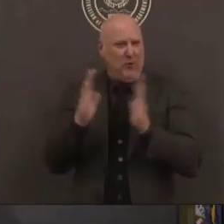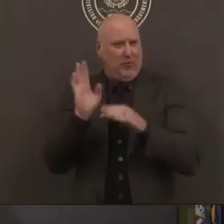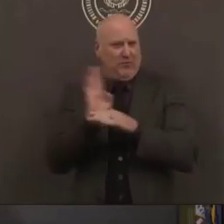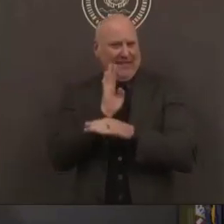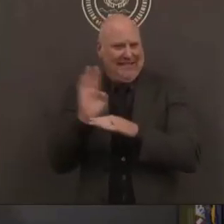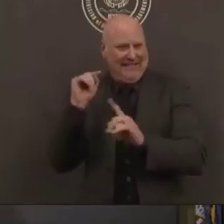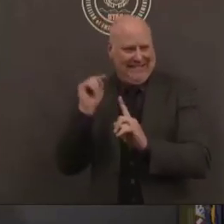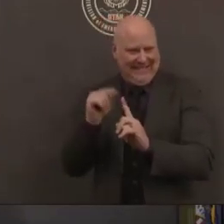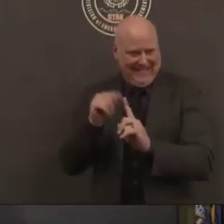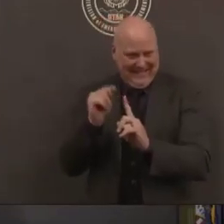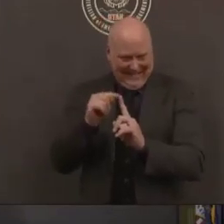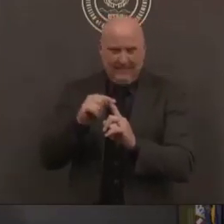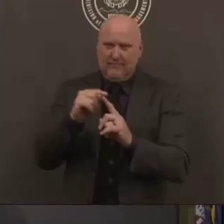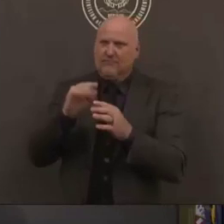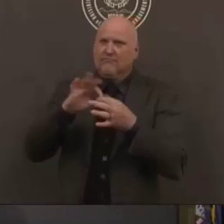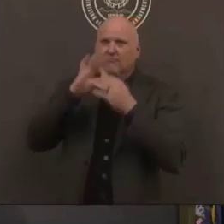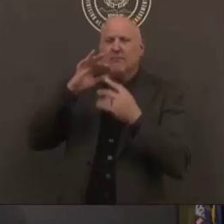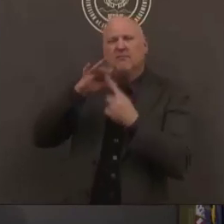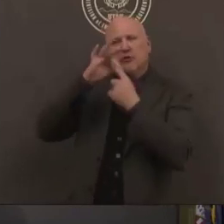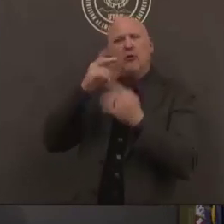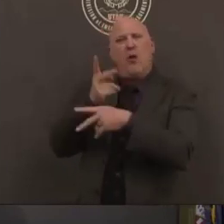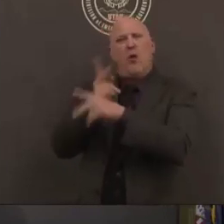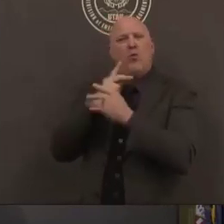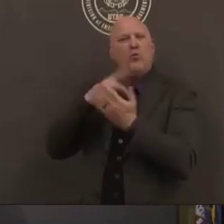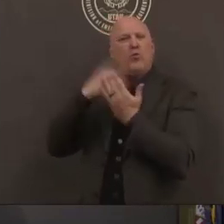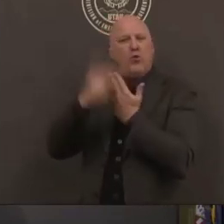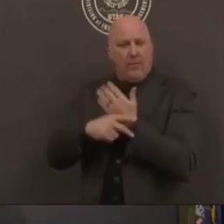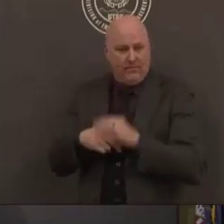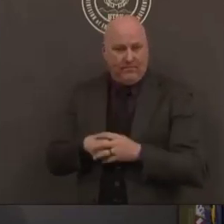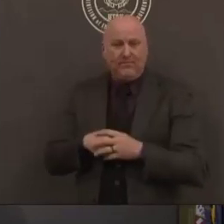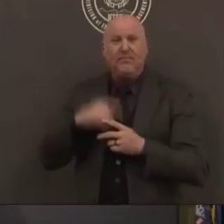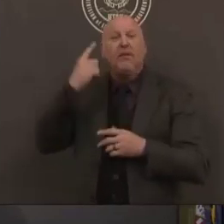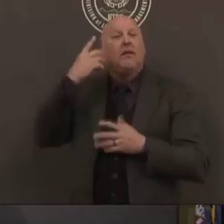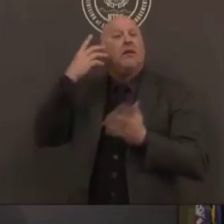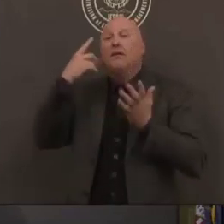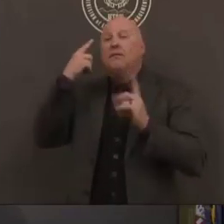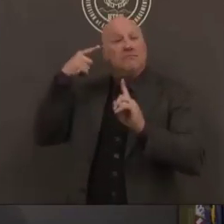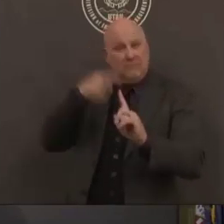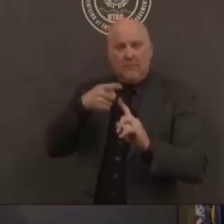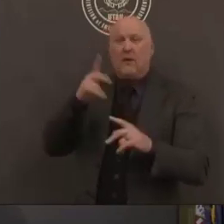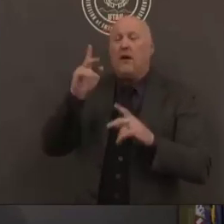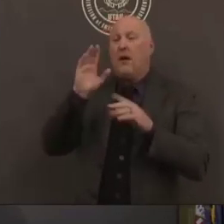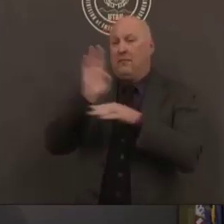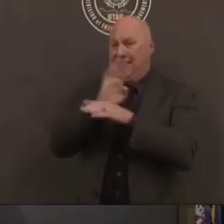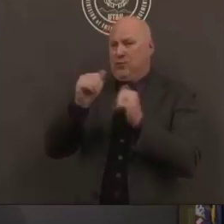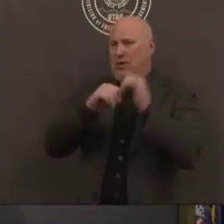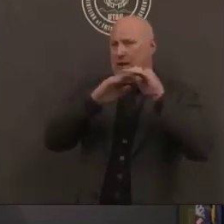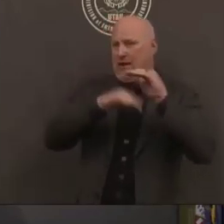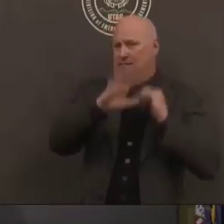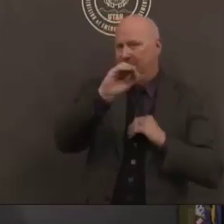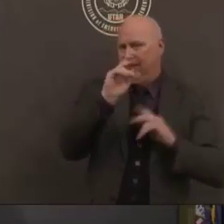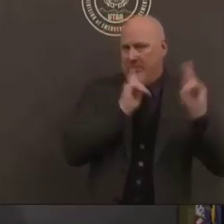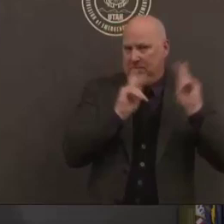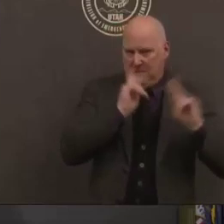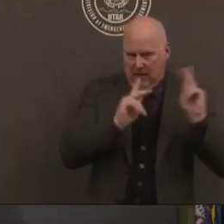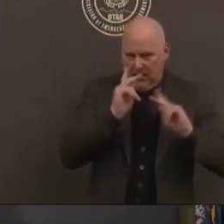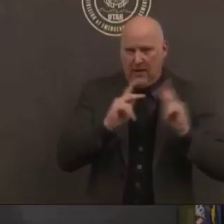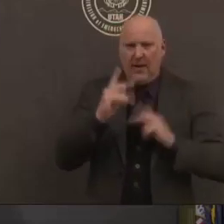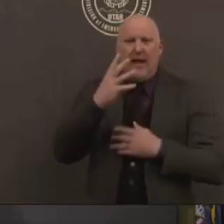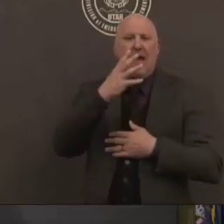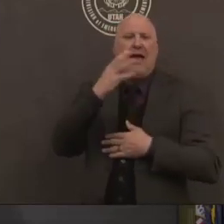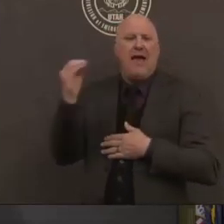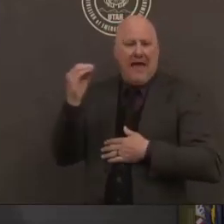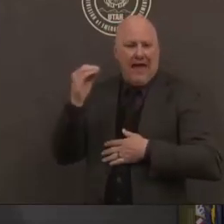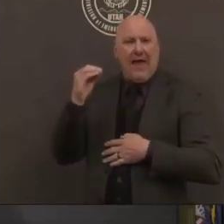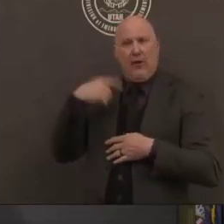small businesses with fewer than 50 employees and awards 0% interest loans for 5 years, with the first payment